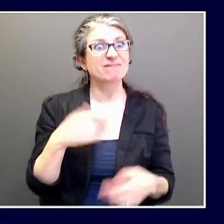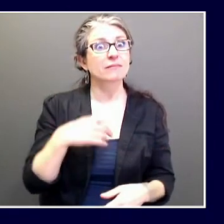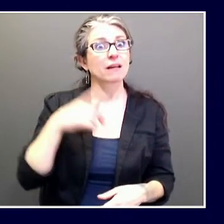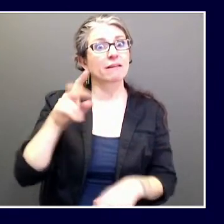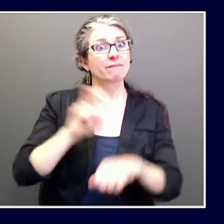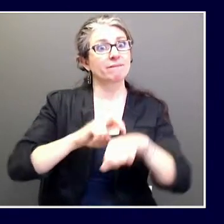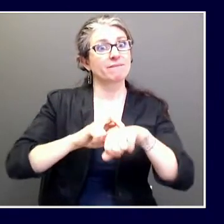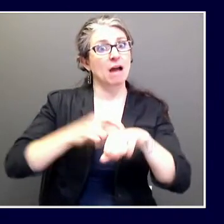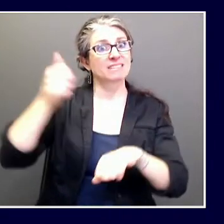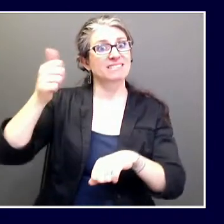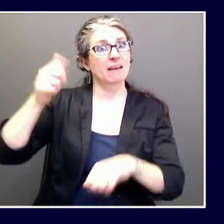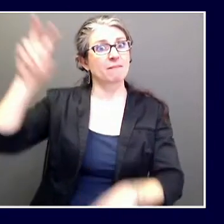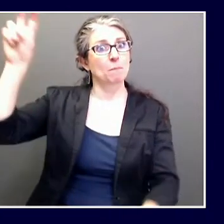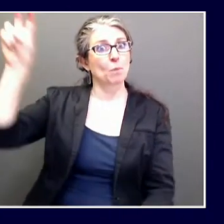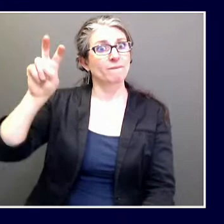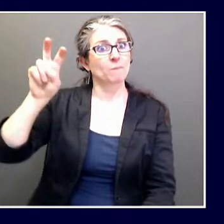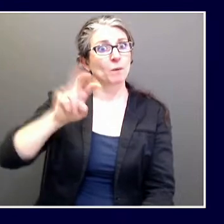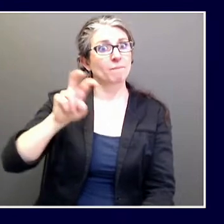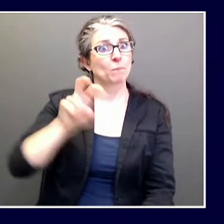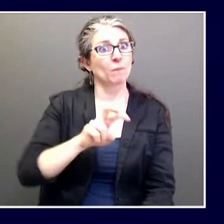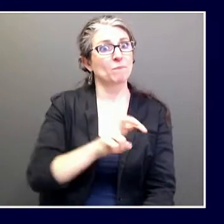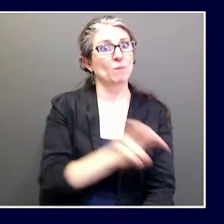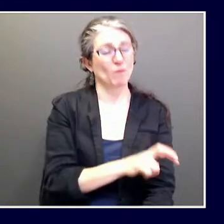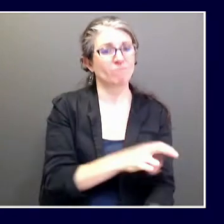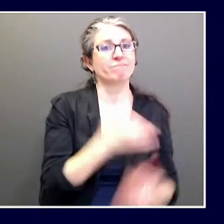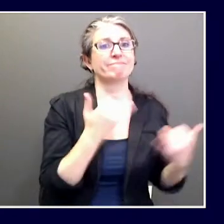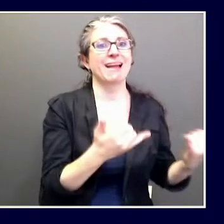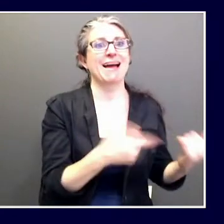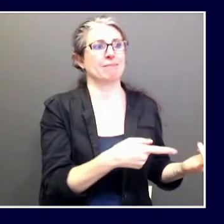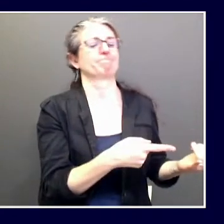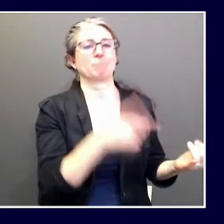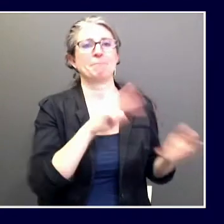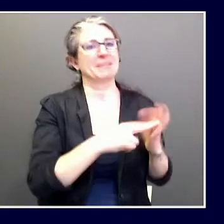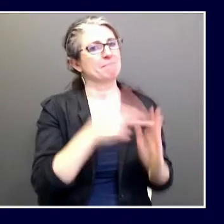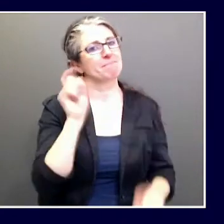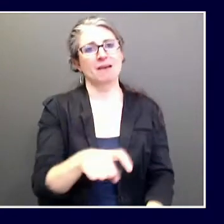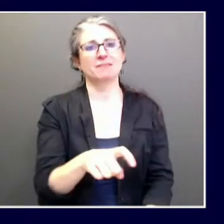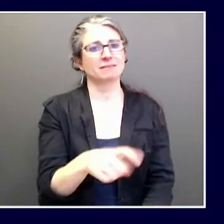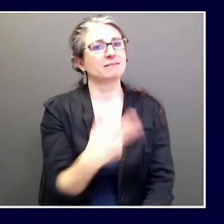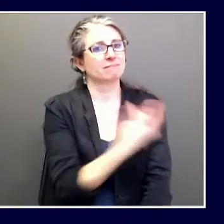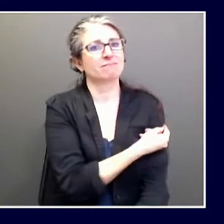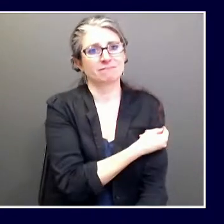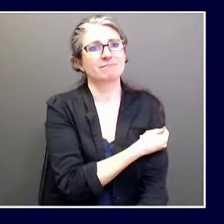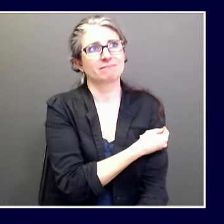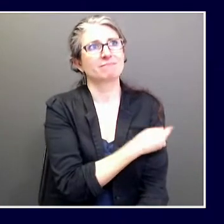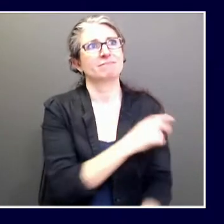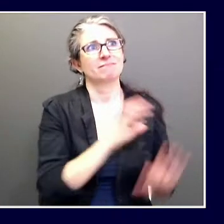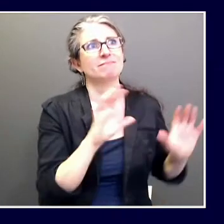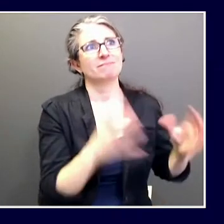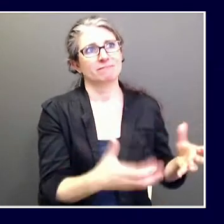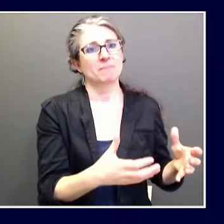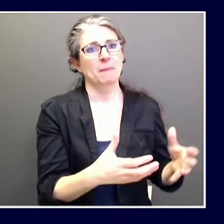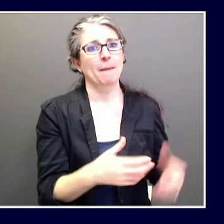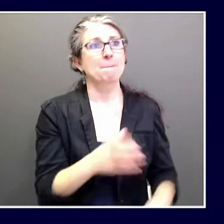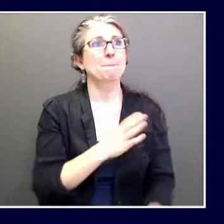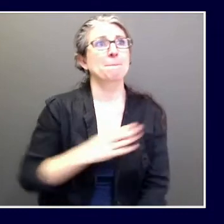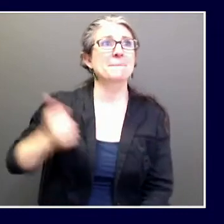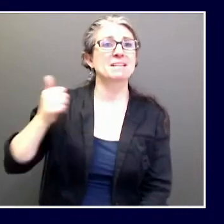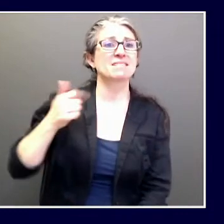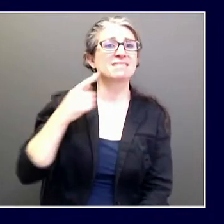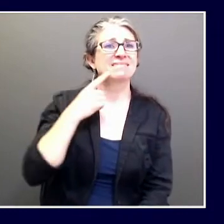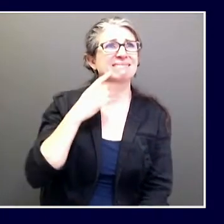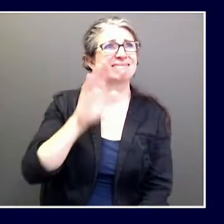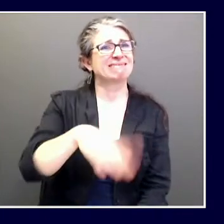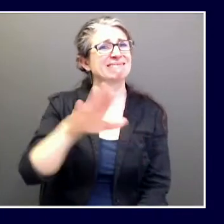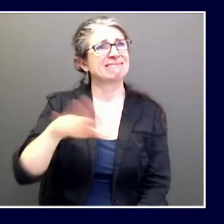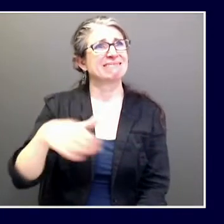get vaccinated. And I will just add on pool testing that, we do continue to encourage schools to